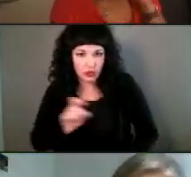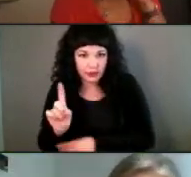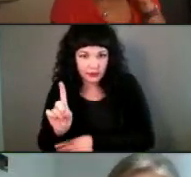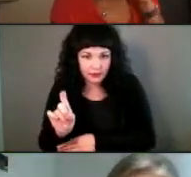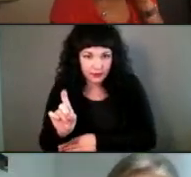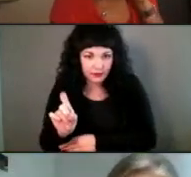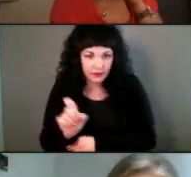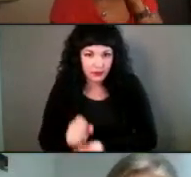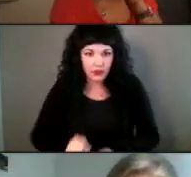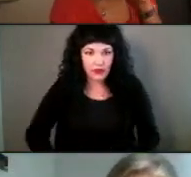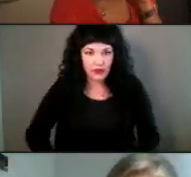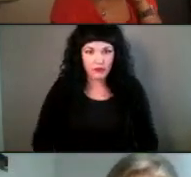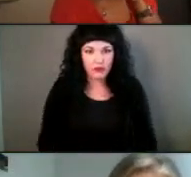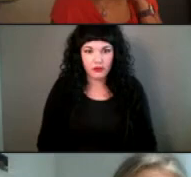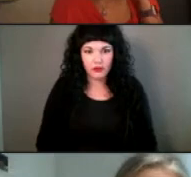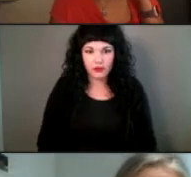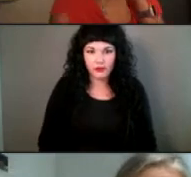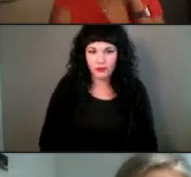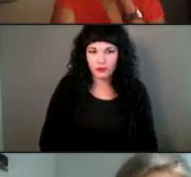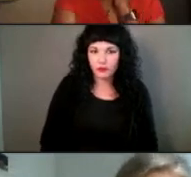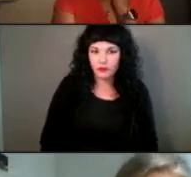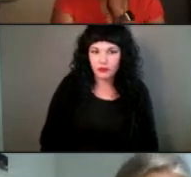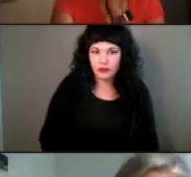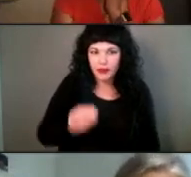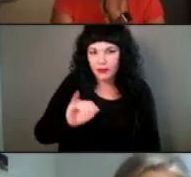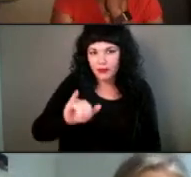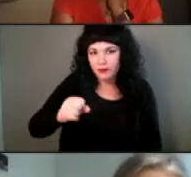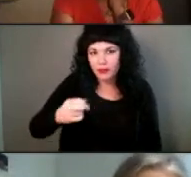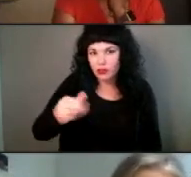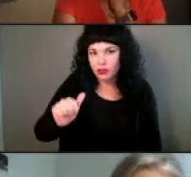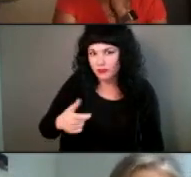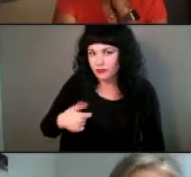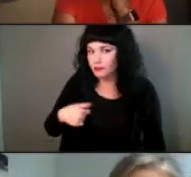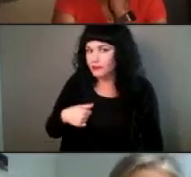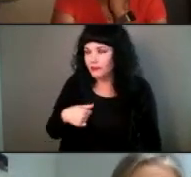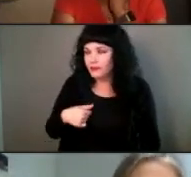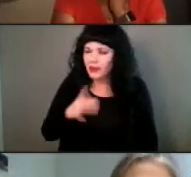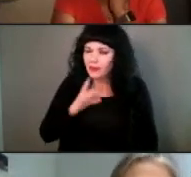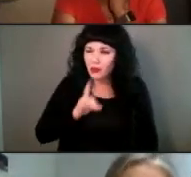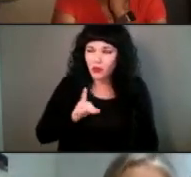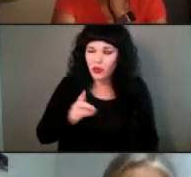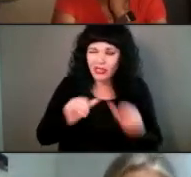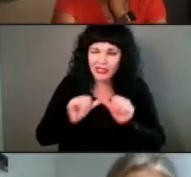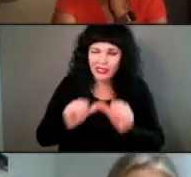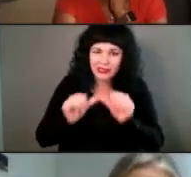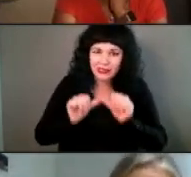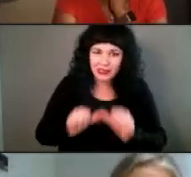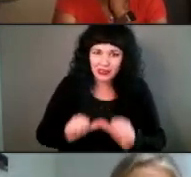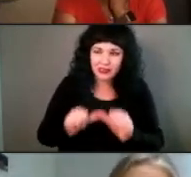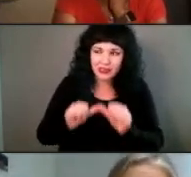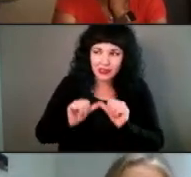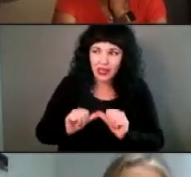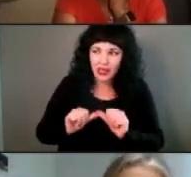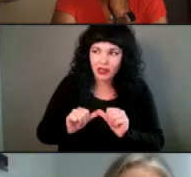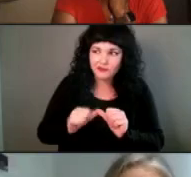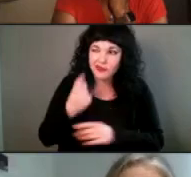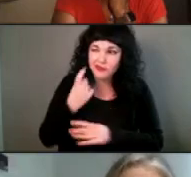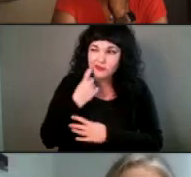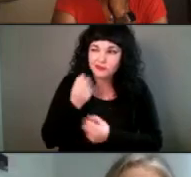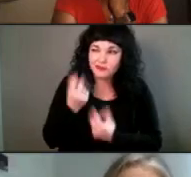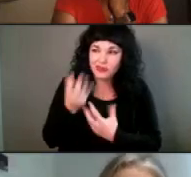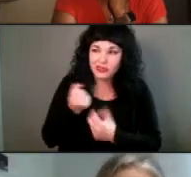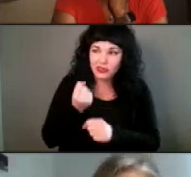So I've been pretty consistent about this for the last few years and participated in one 4824 Forward panel